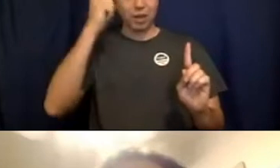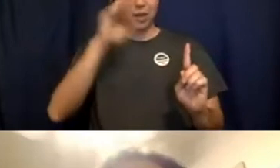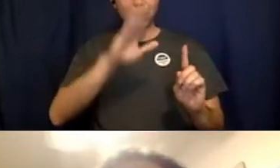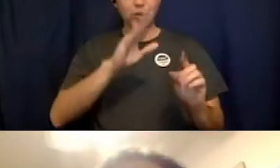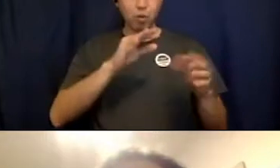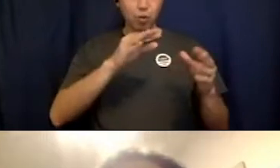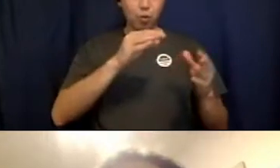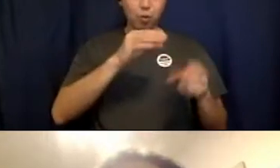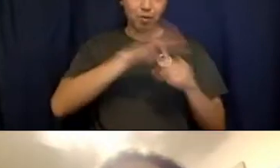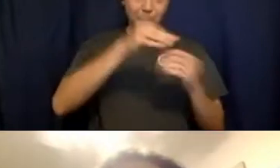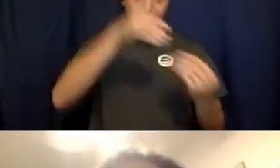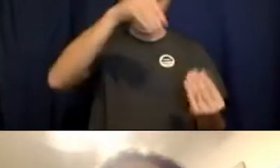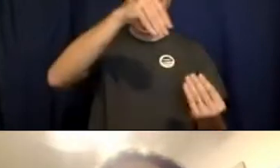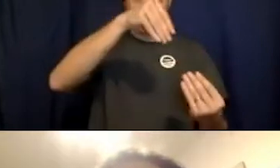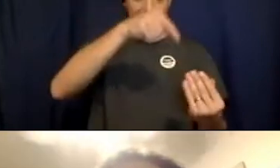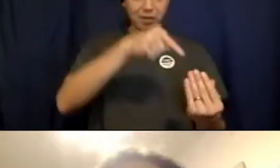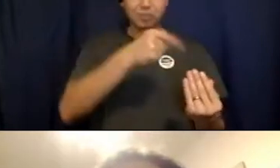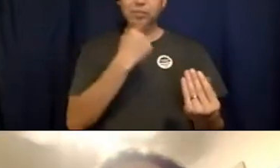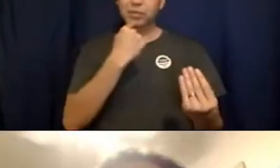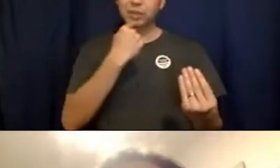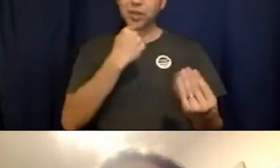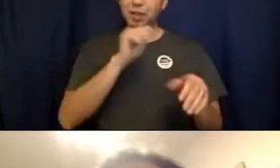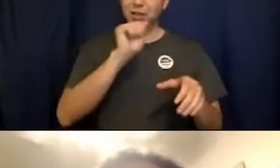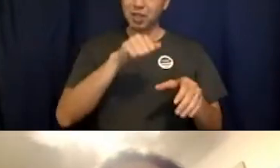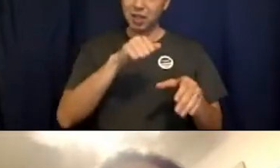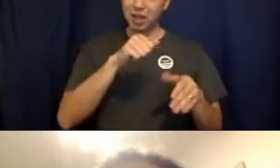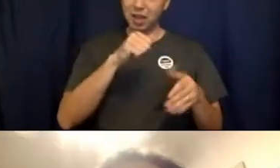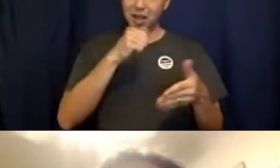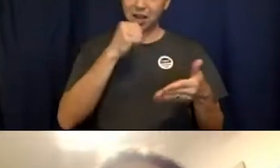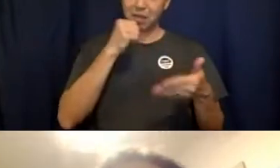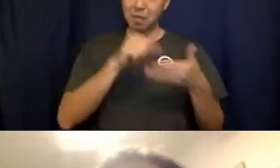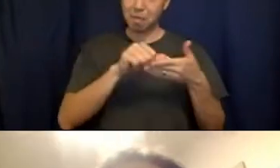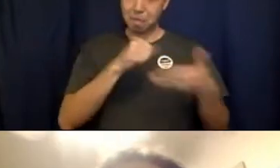Wow. I'm sorry for all of your squandered hours.